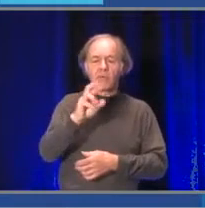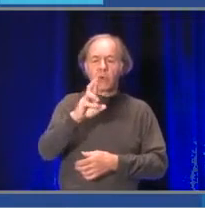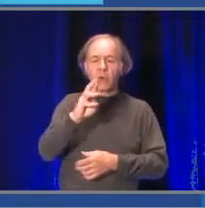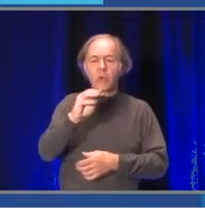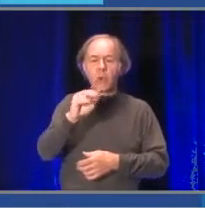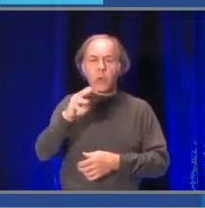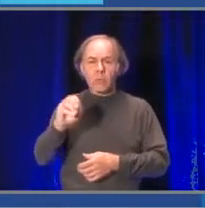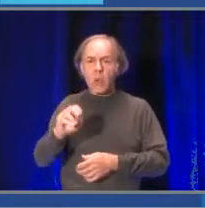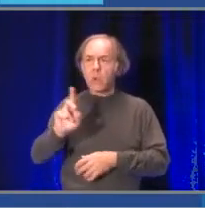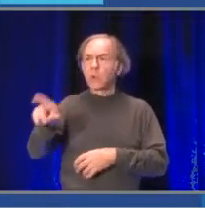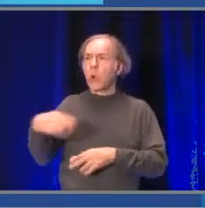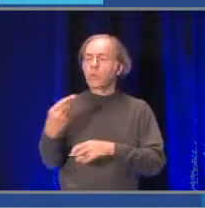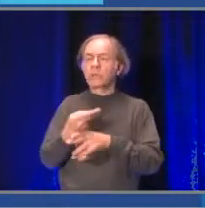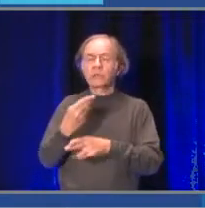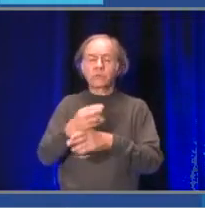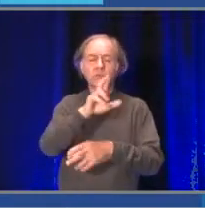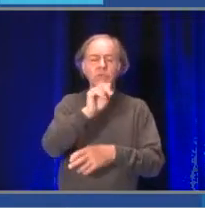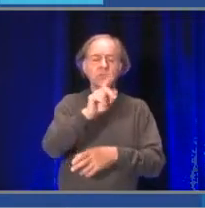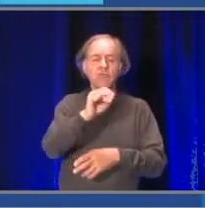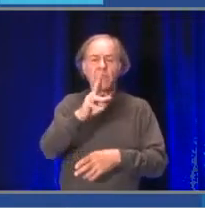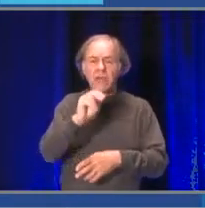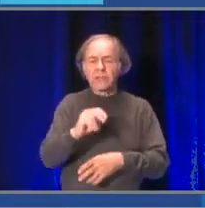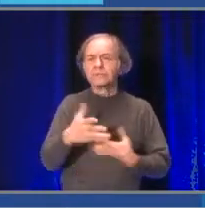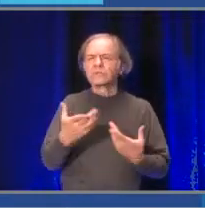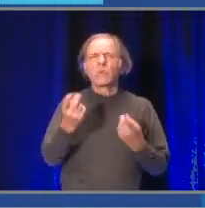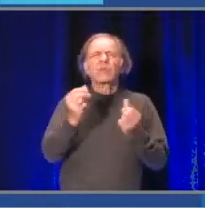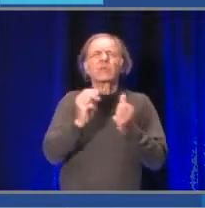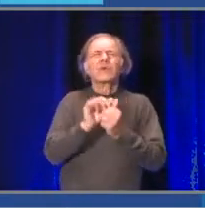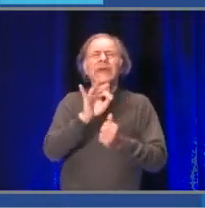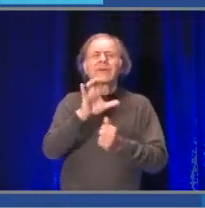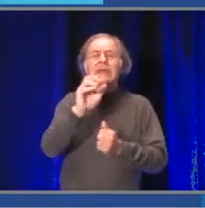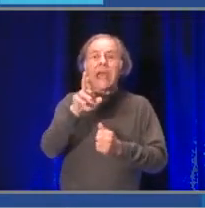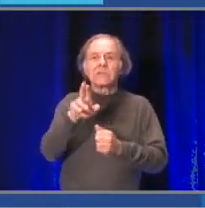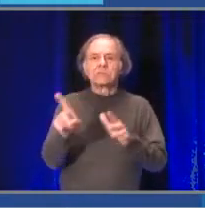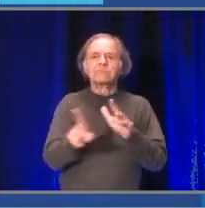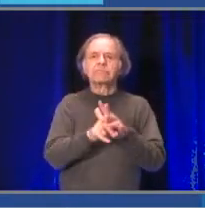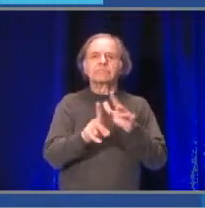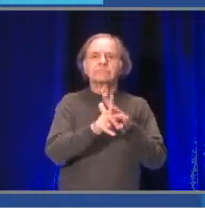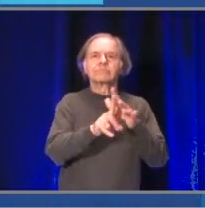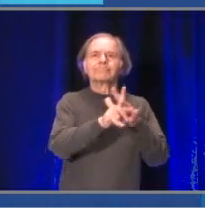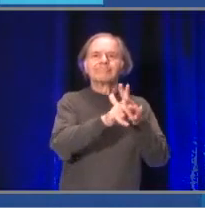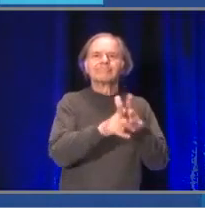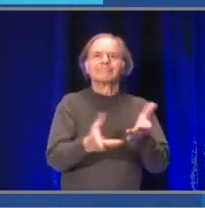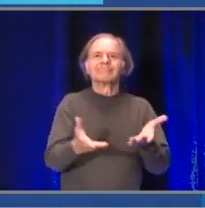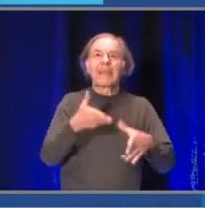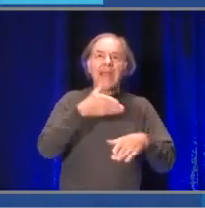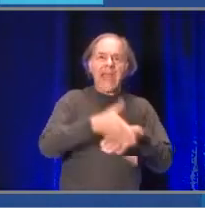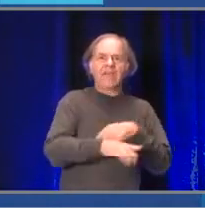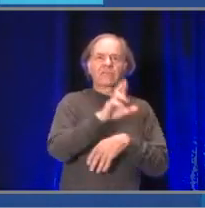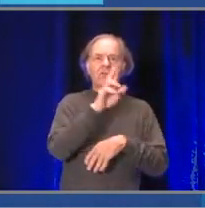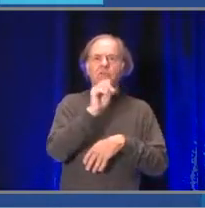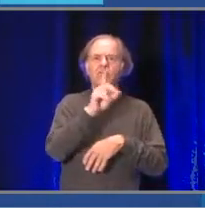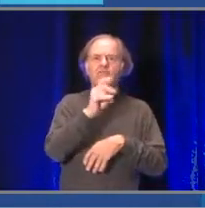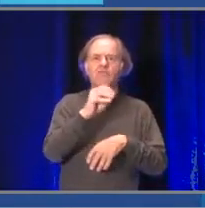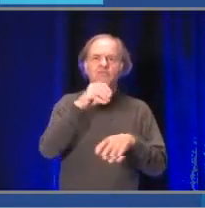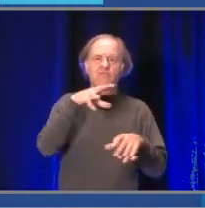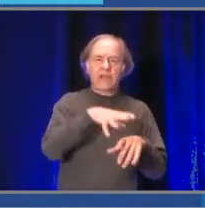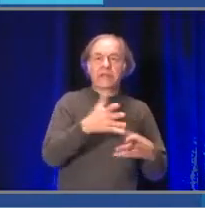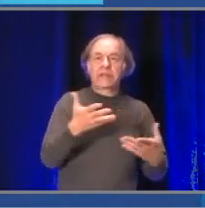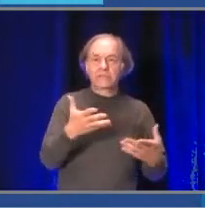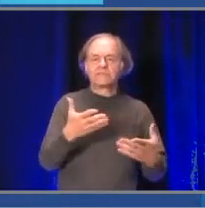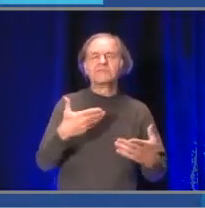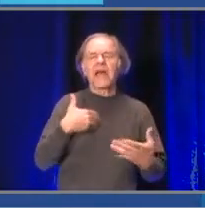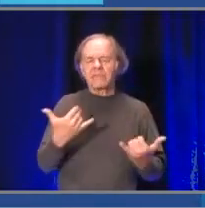are there any new advances in the treatment of recurrent prostate cancer after radiation? So there are some